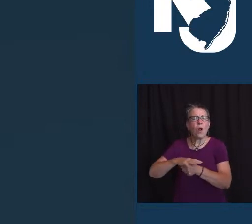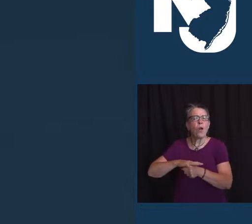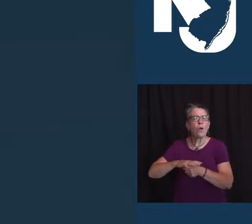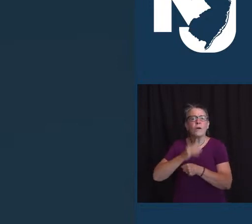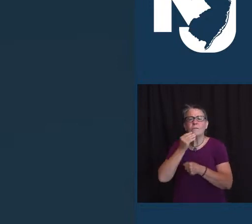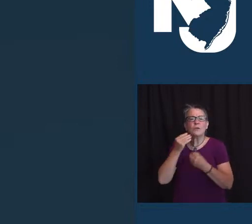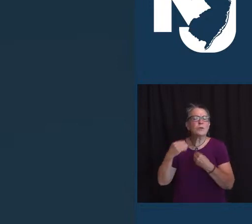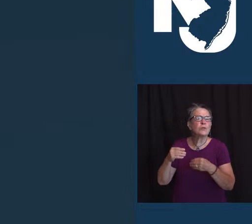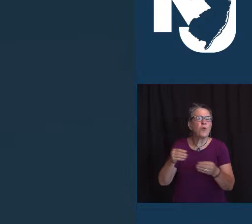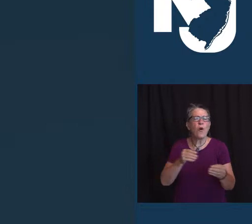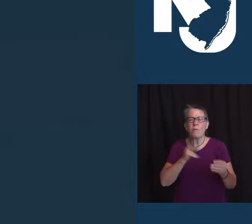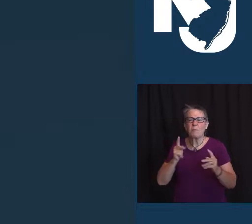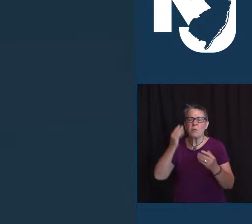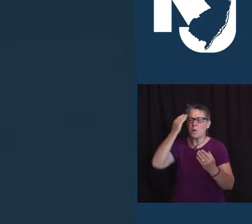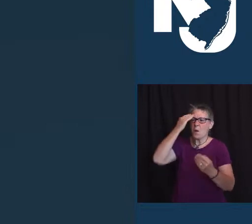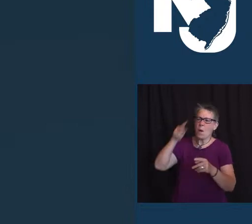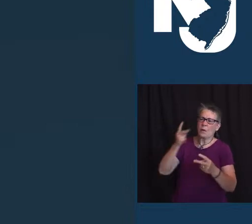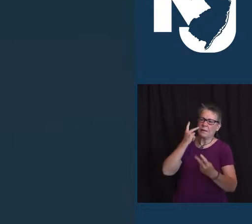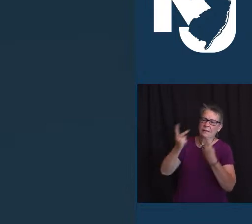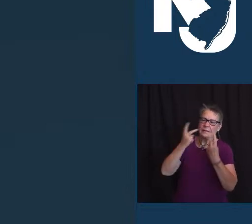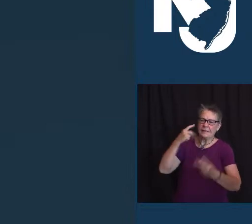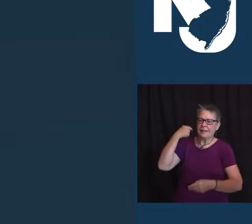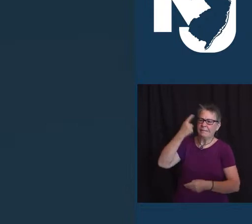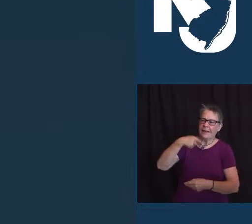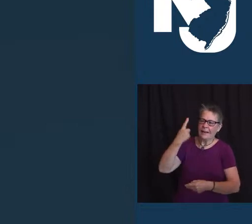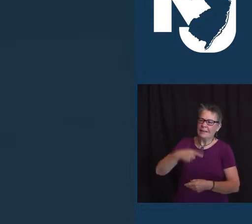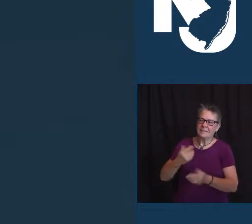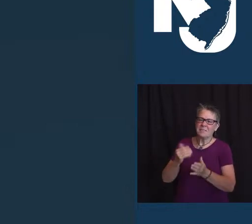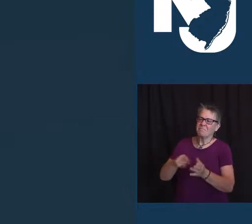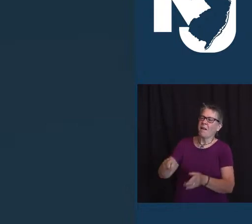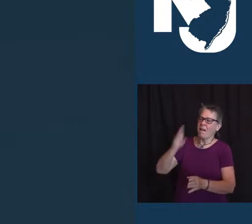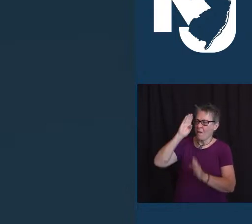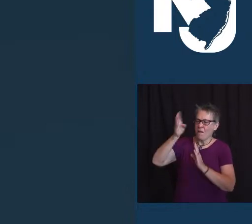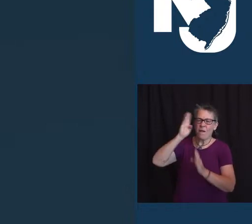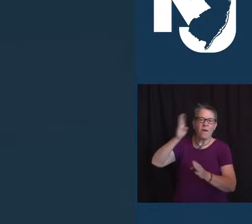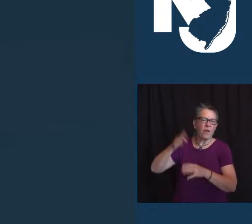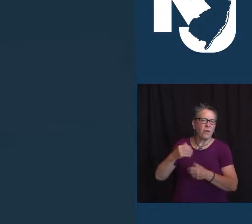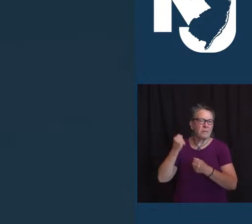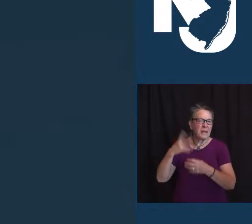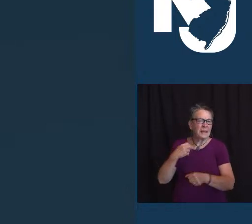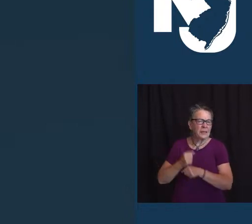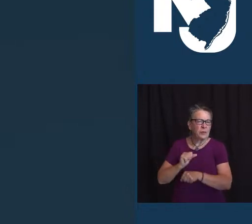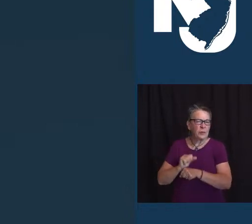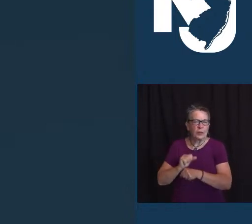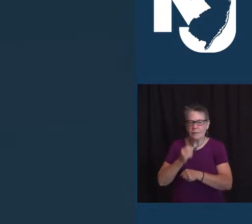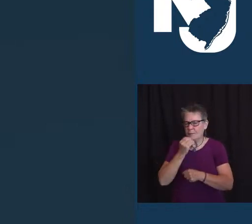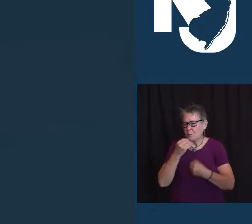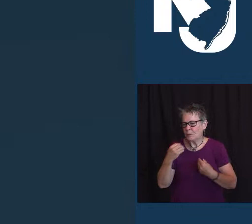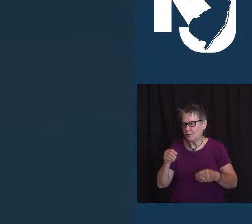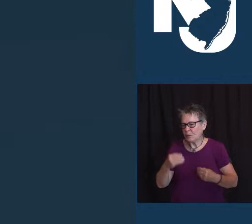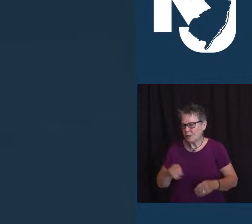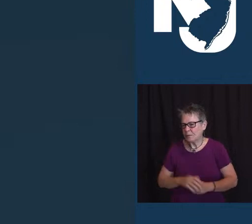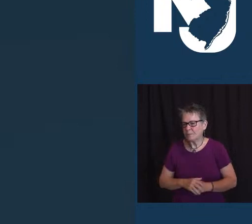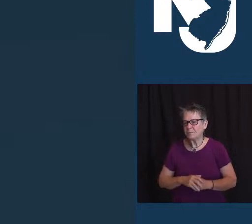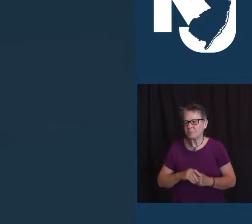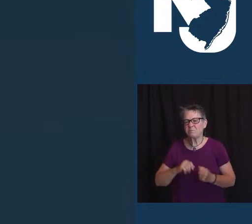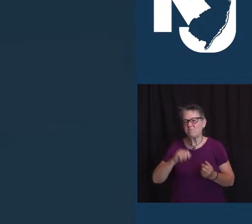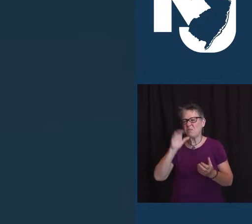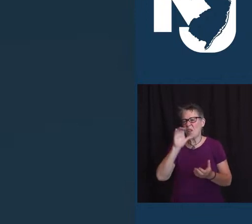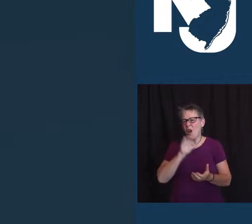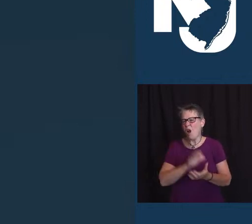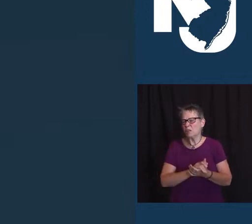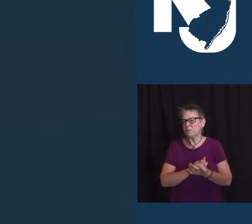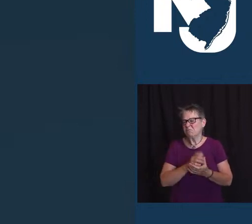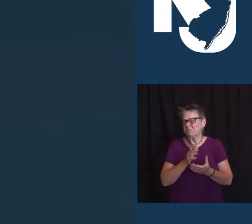multiple generations. Maria was predeceased by Robert, by her companion later in life as